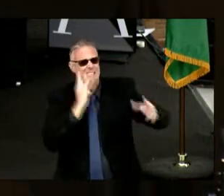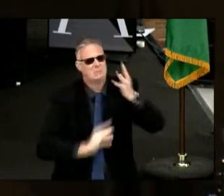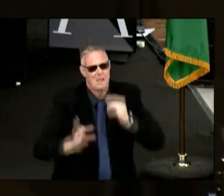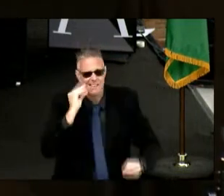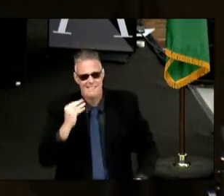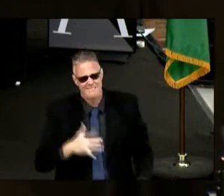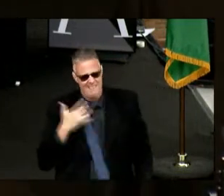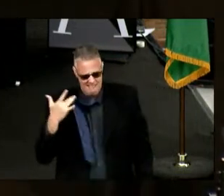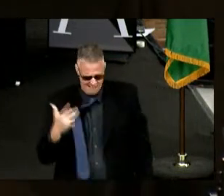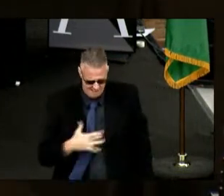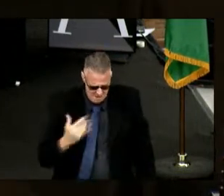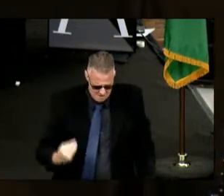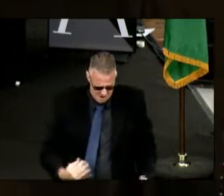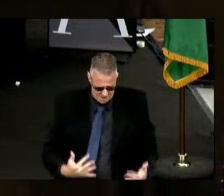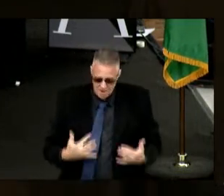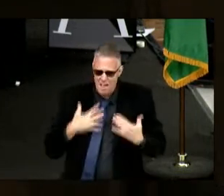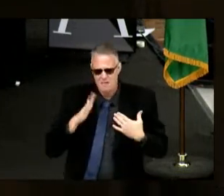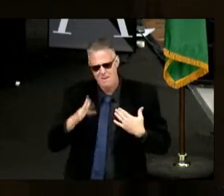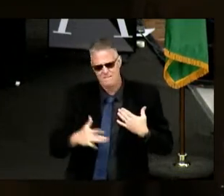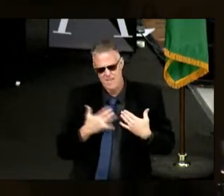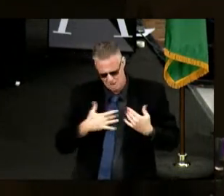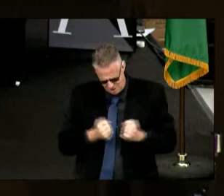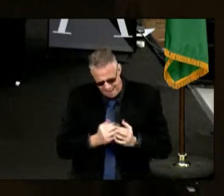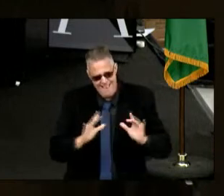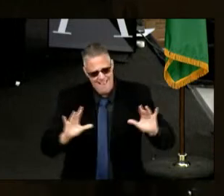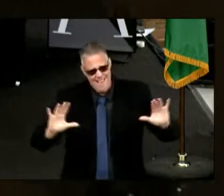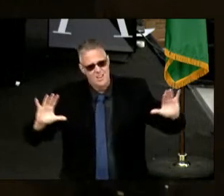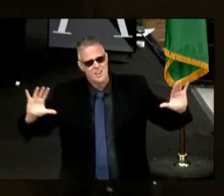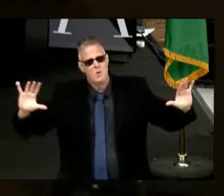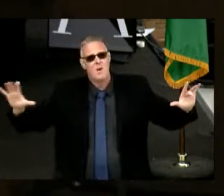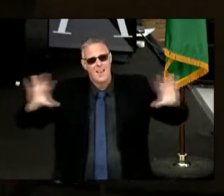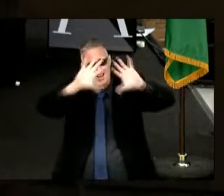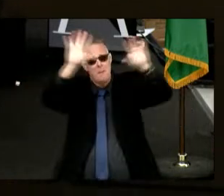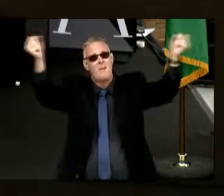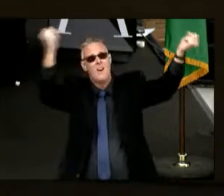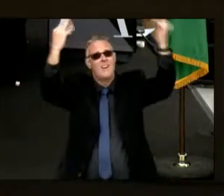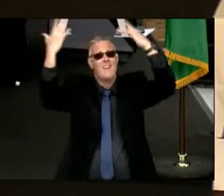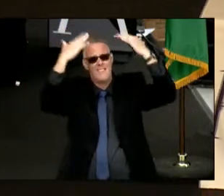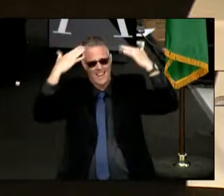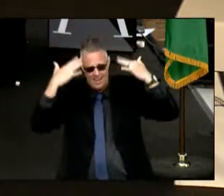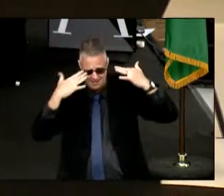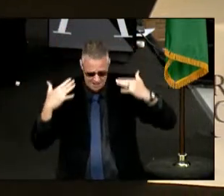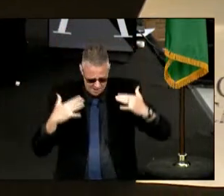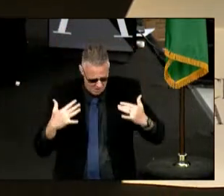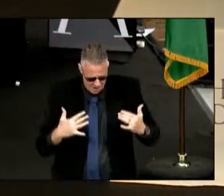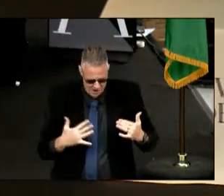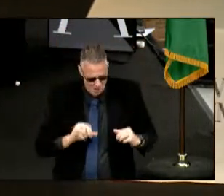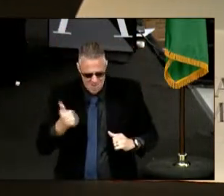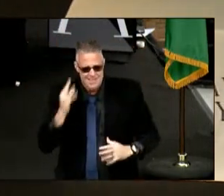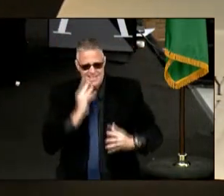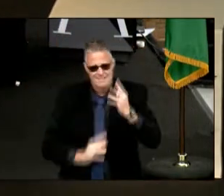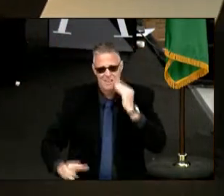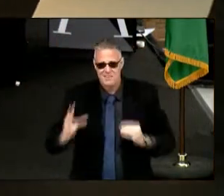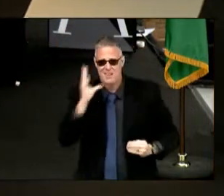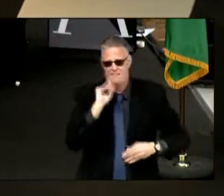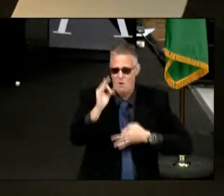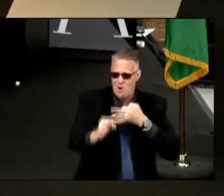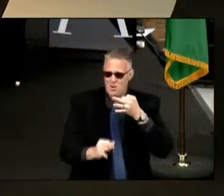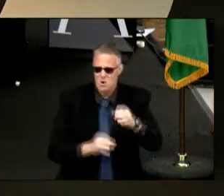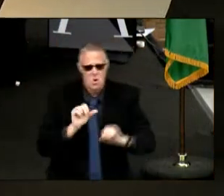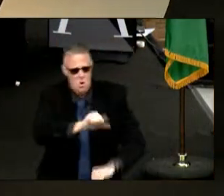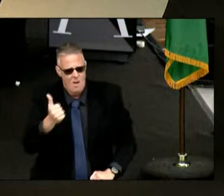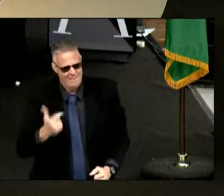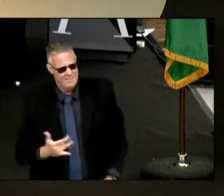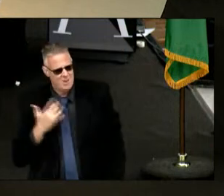can almost taste it. Release your inhibitions, feel the rain on your skin. No one else can feel it